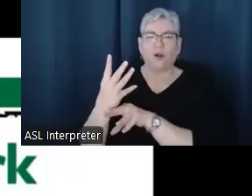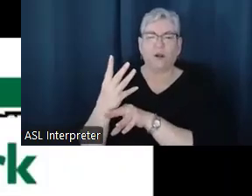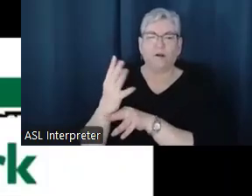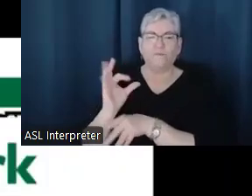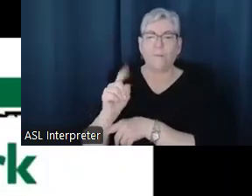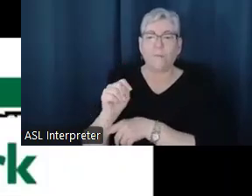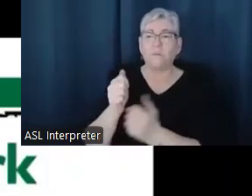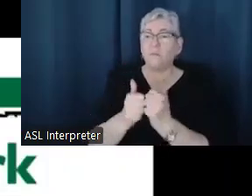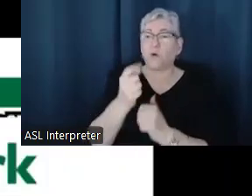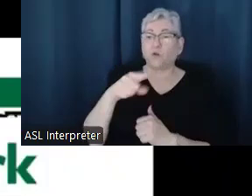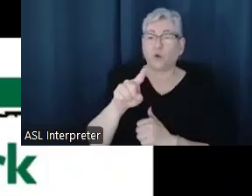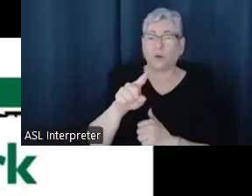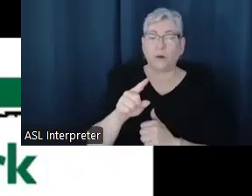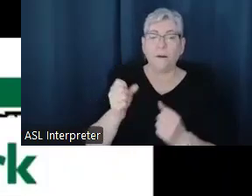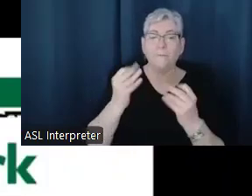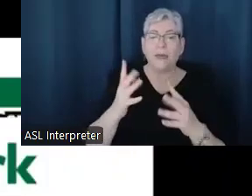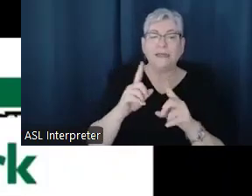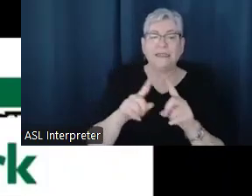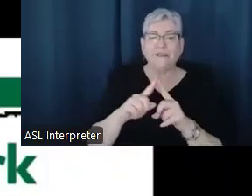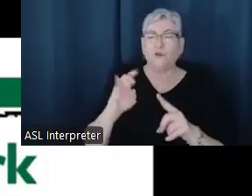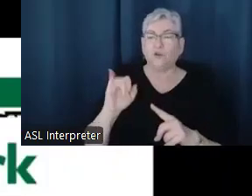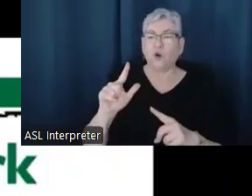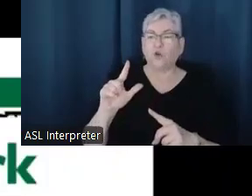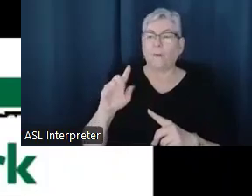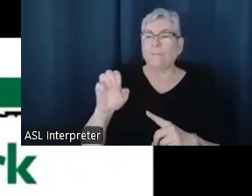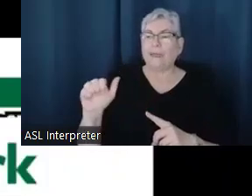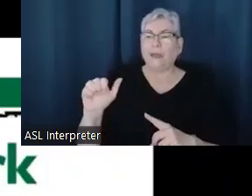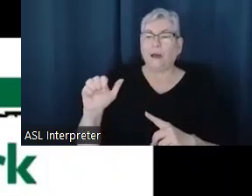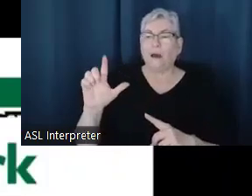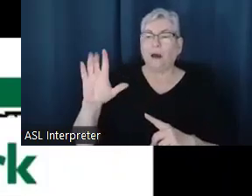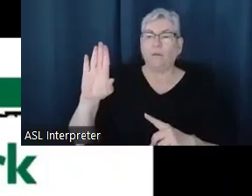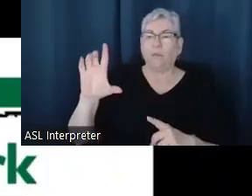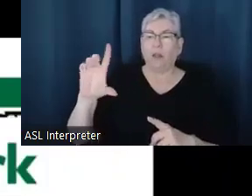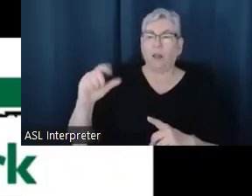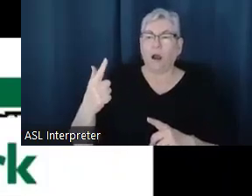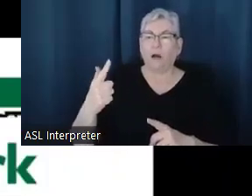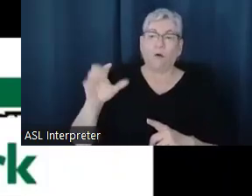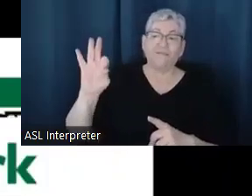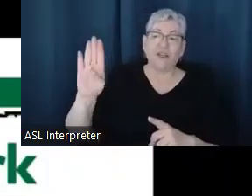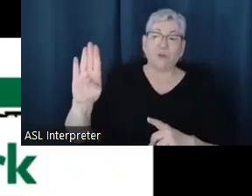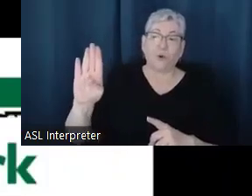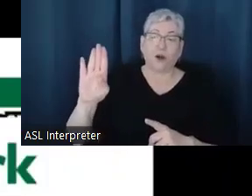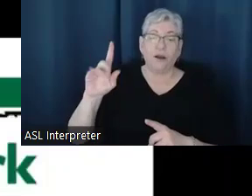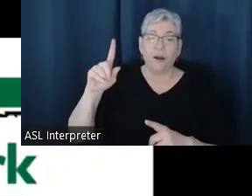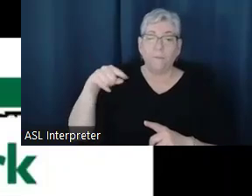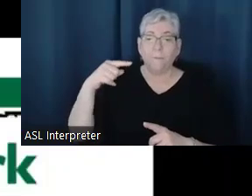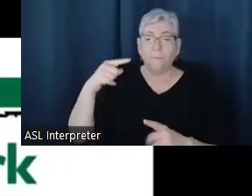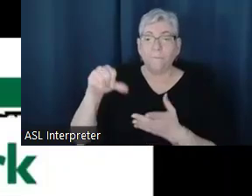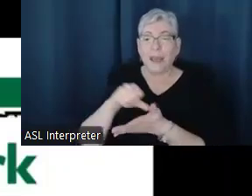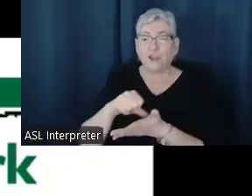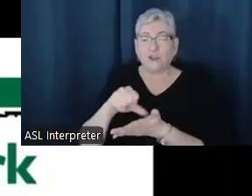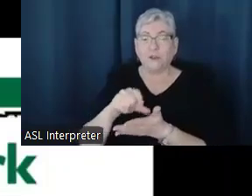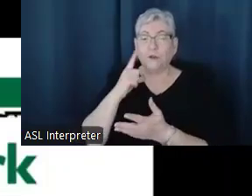were, many different social media blogs and Facebook pages and all of those sorts of things, looking for social activities that